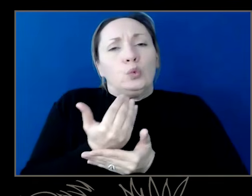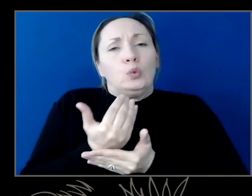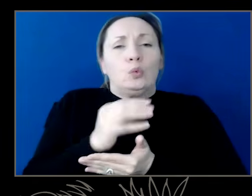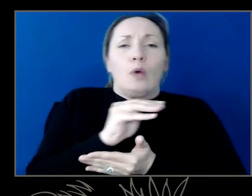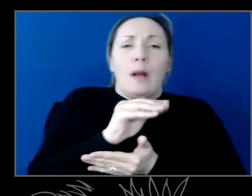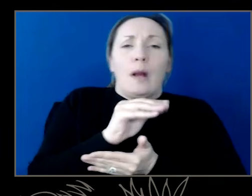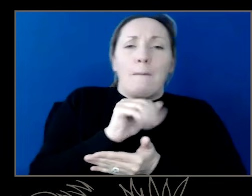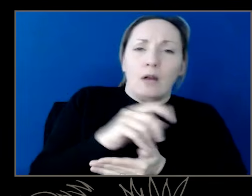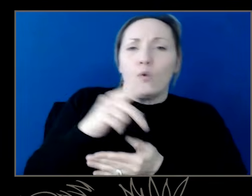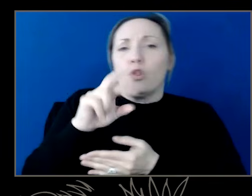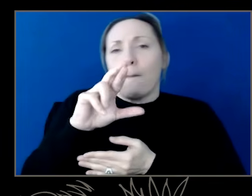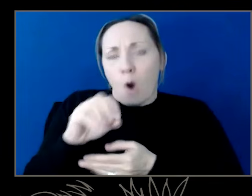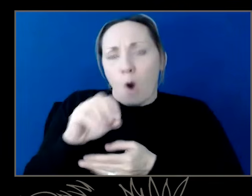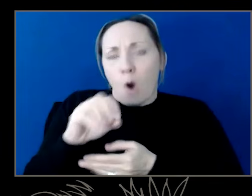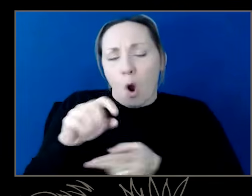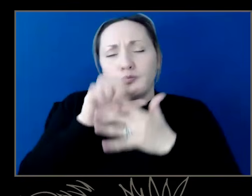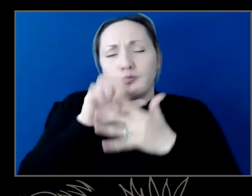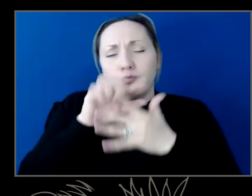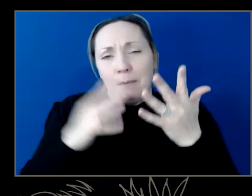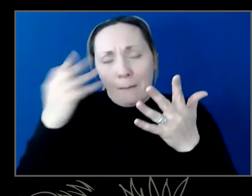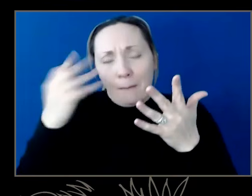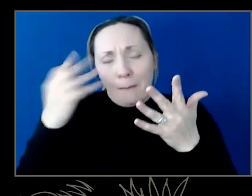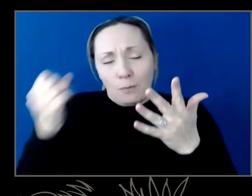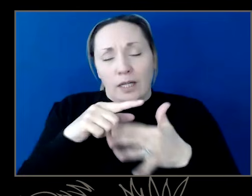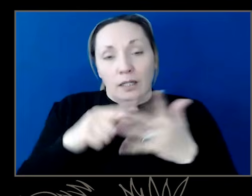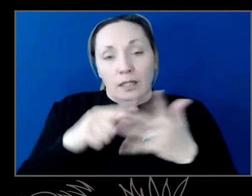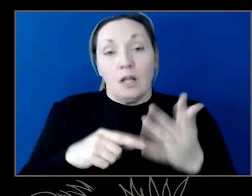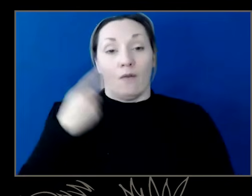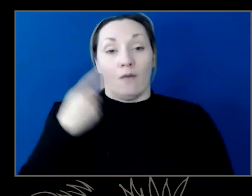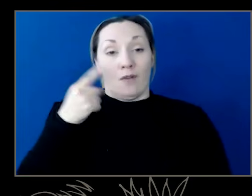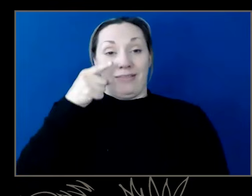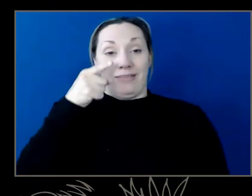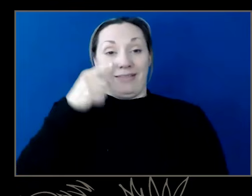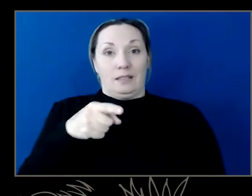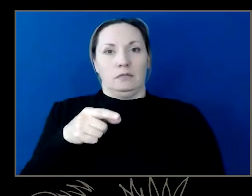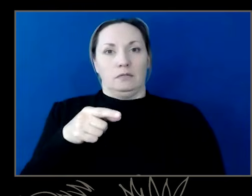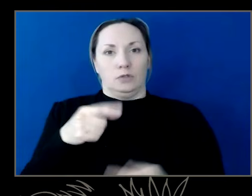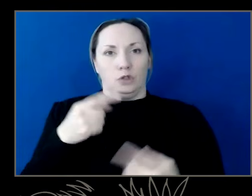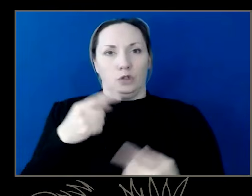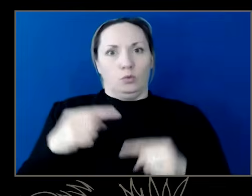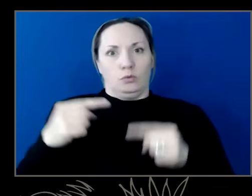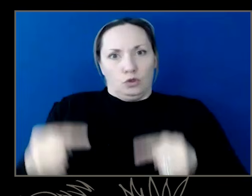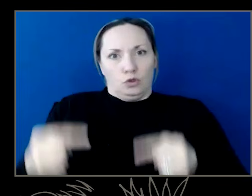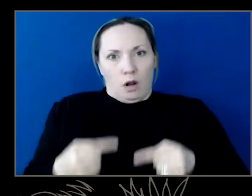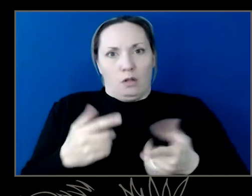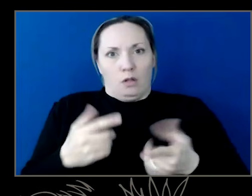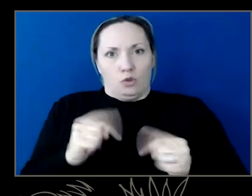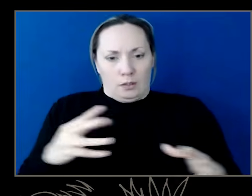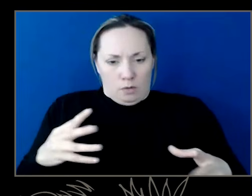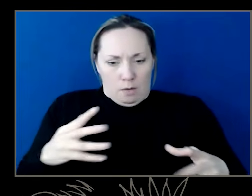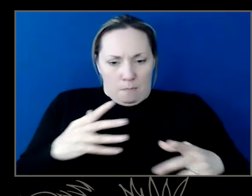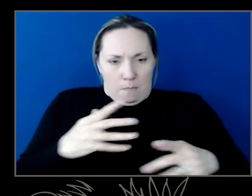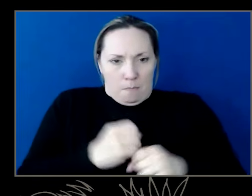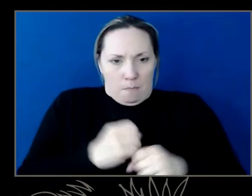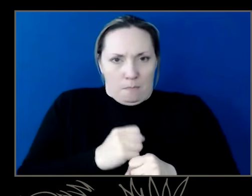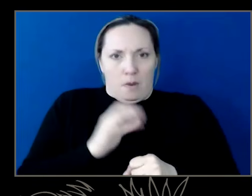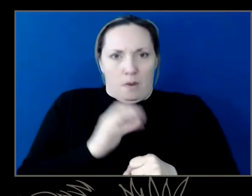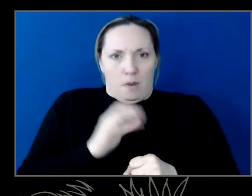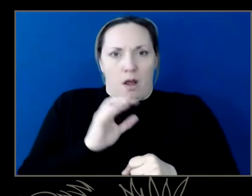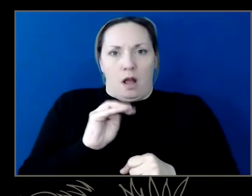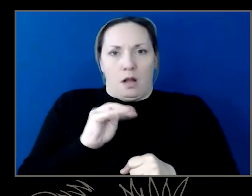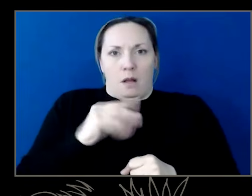Pro, maxed out on memory and everything. So for this to struggle trying to compile all of this, imagine